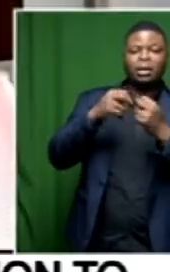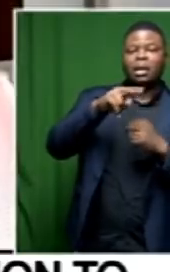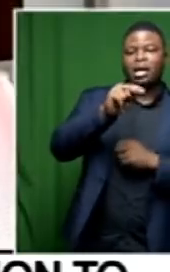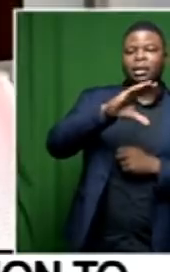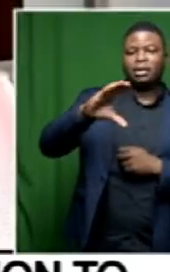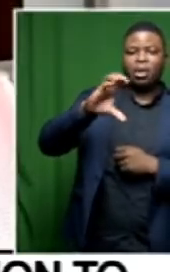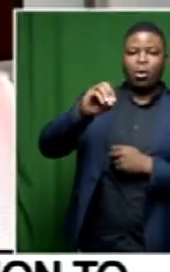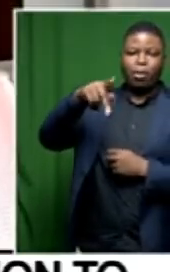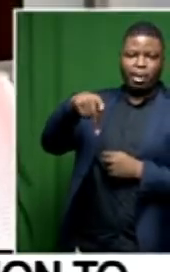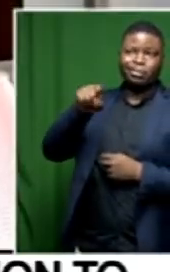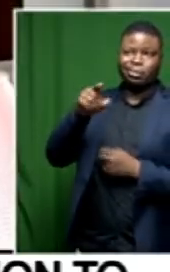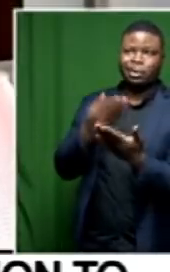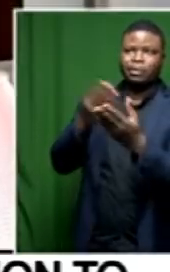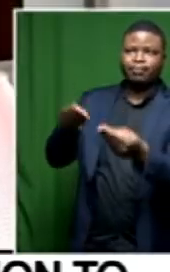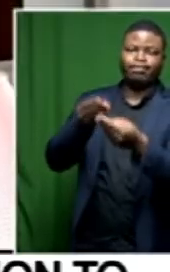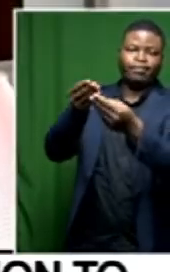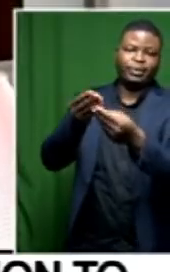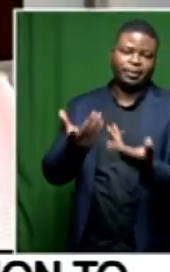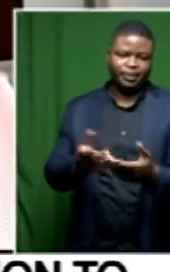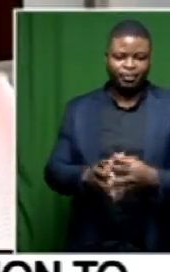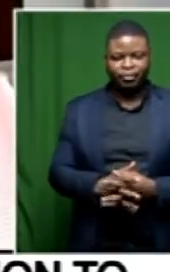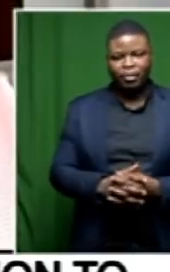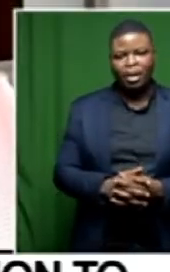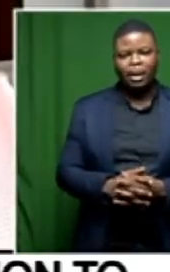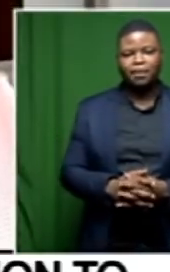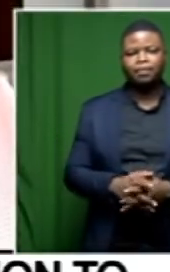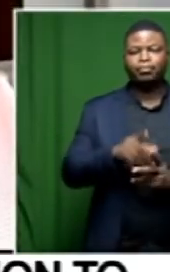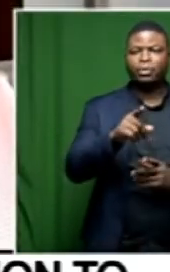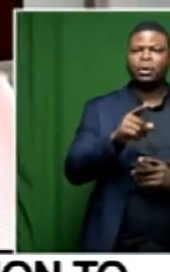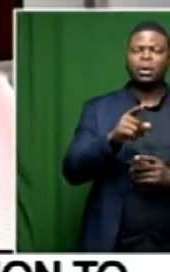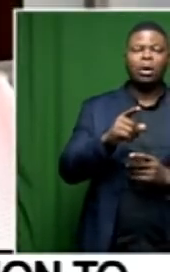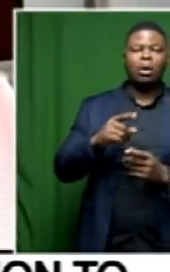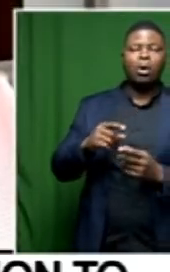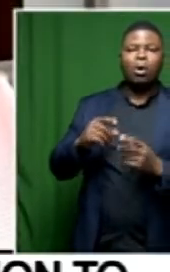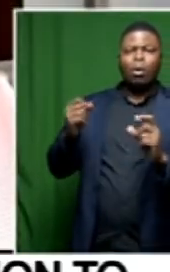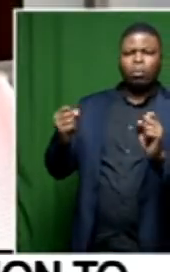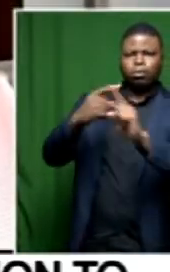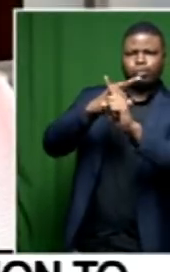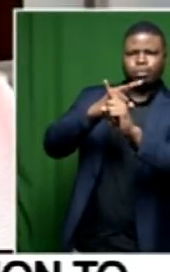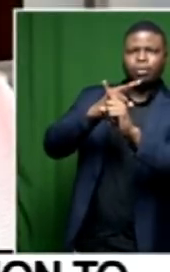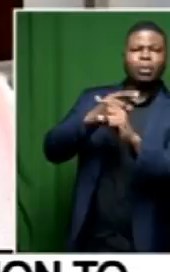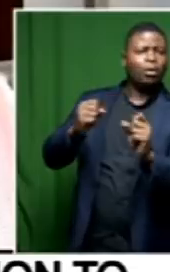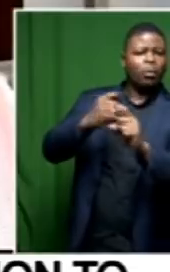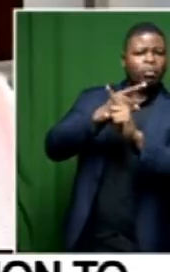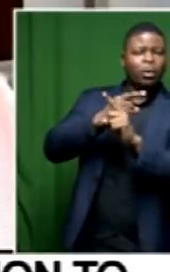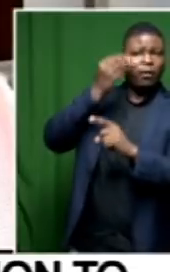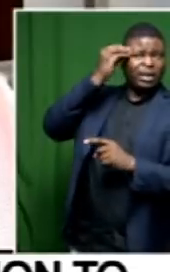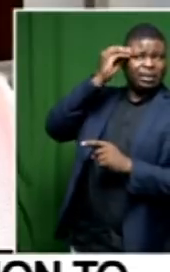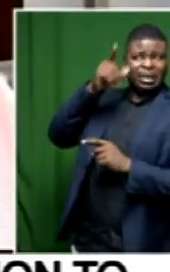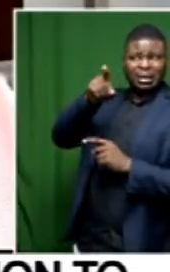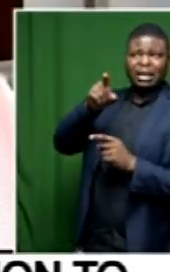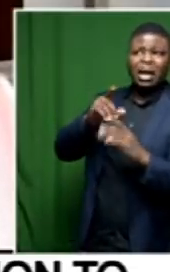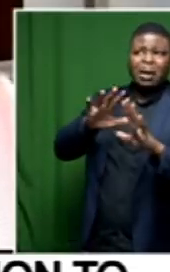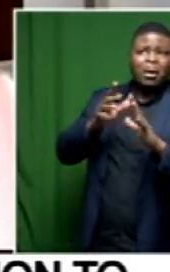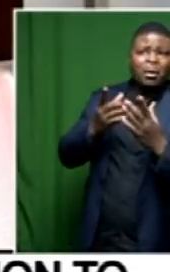So, pardon me, but with regard to conflict of interest, what exactly constitutes a conflict of interest for parliamentarians?